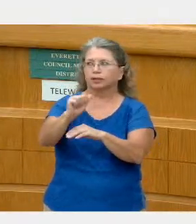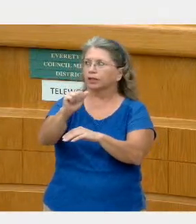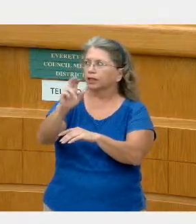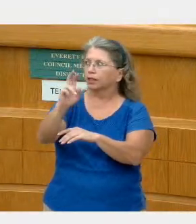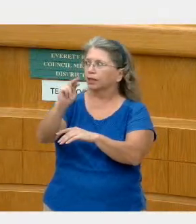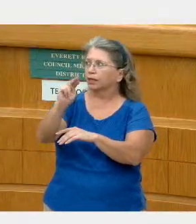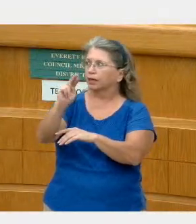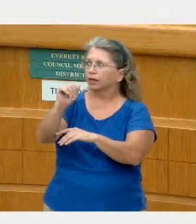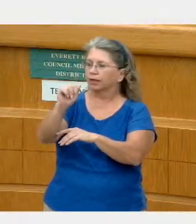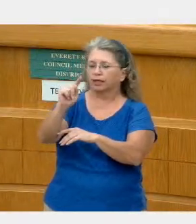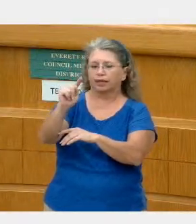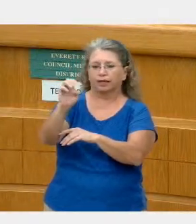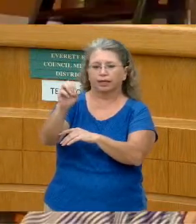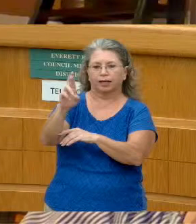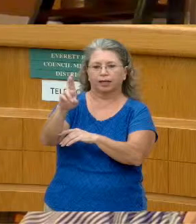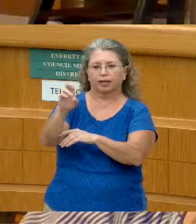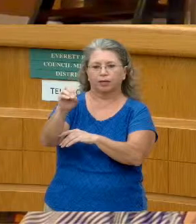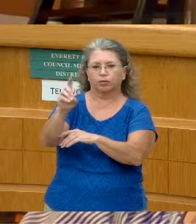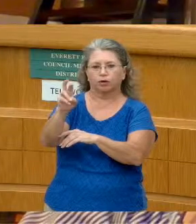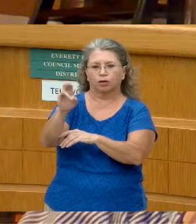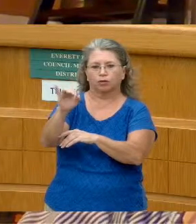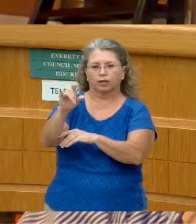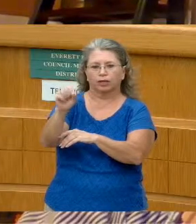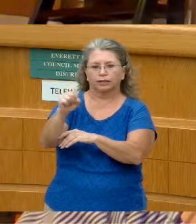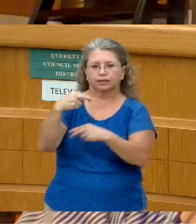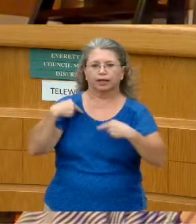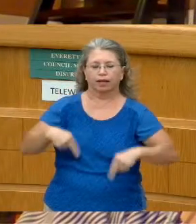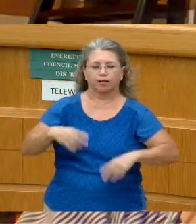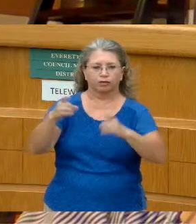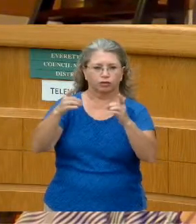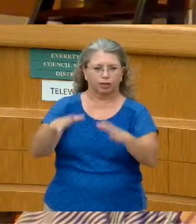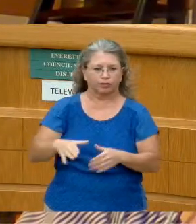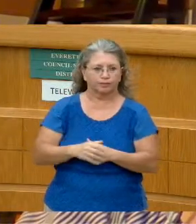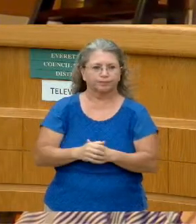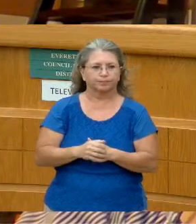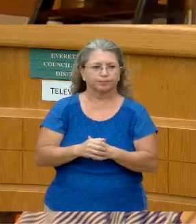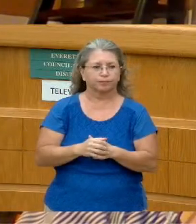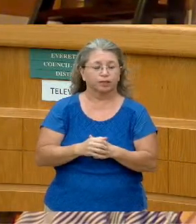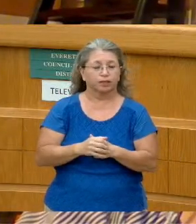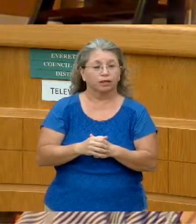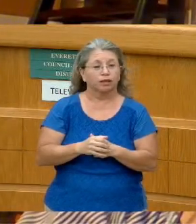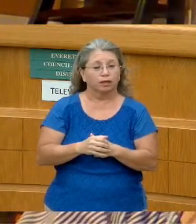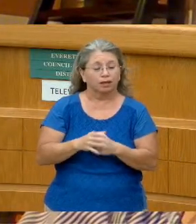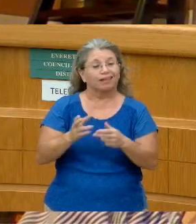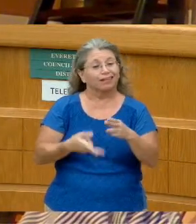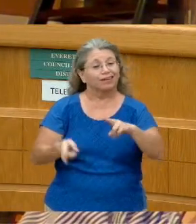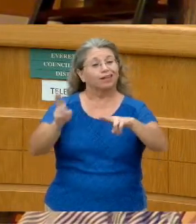Annette Rodriguez, Public Health Director. The